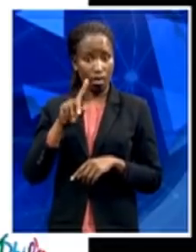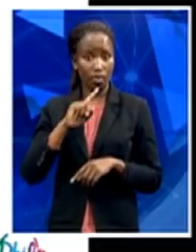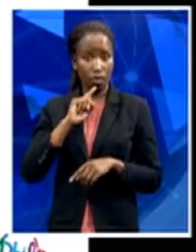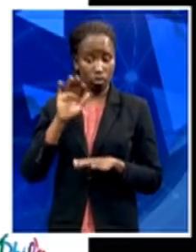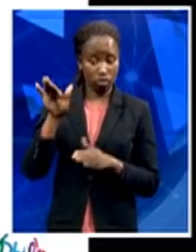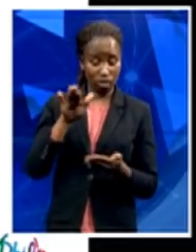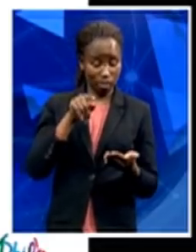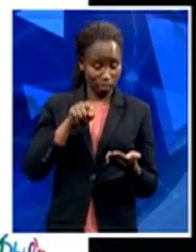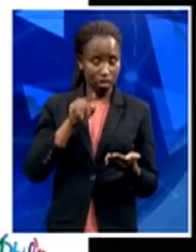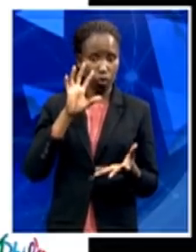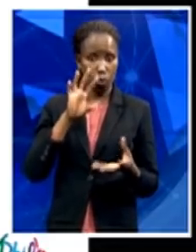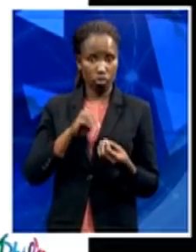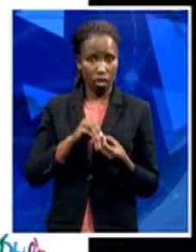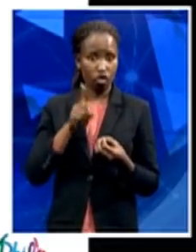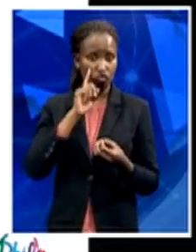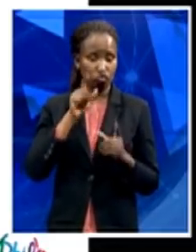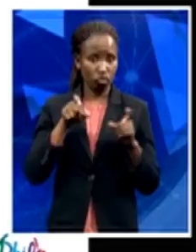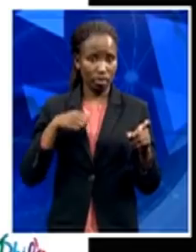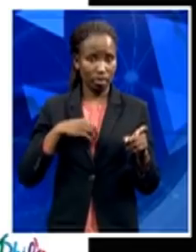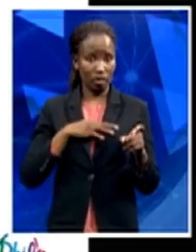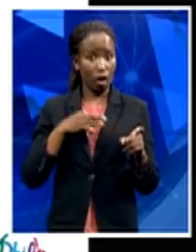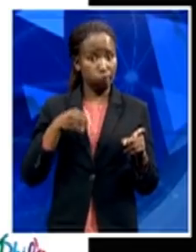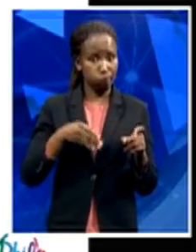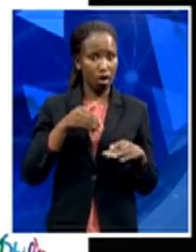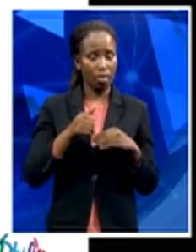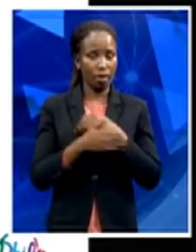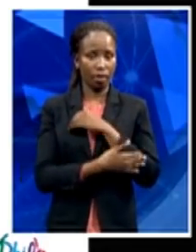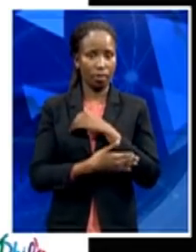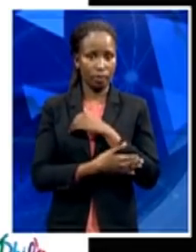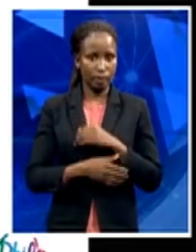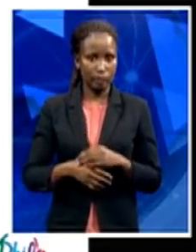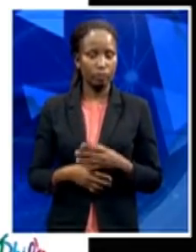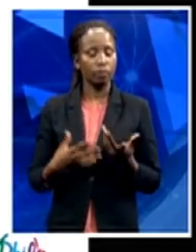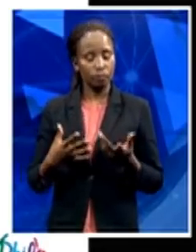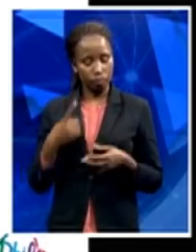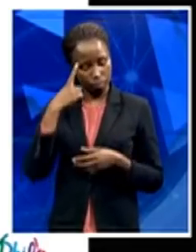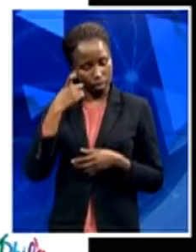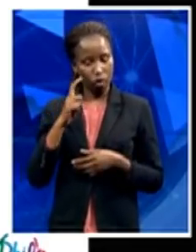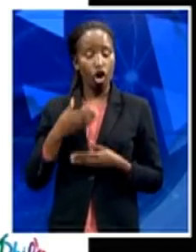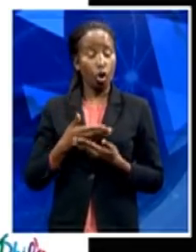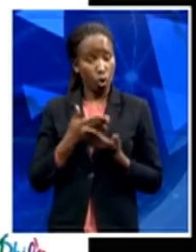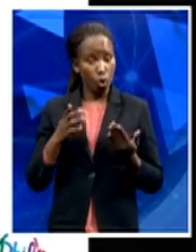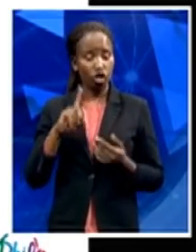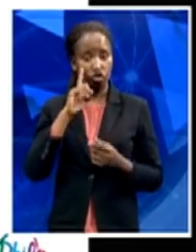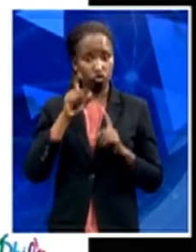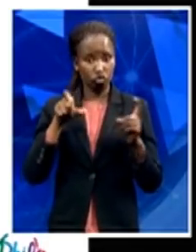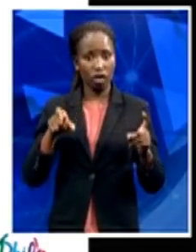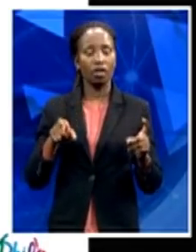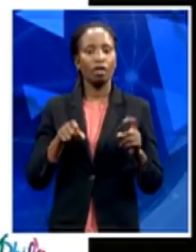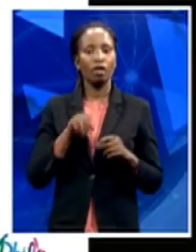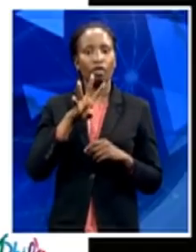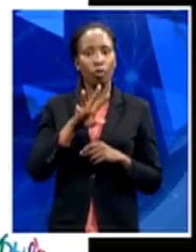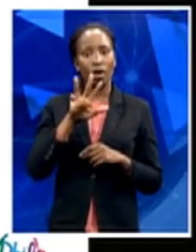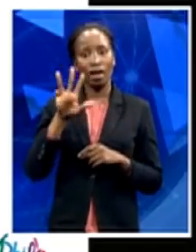have in the country. So we believe that all educators, 499,000, will be covered initially by